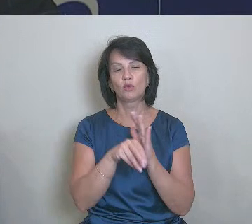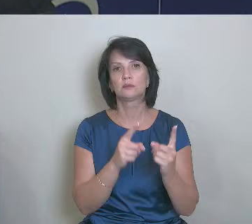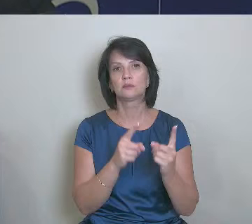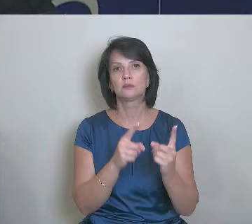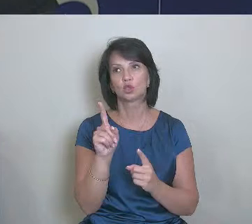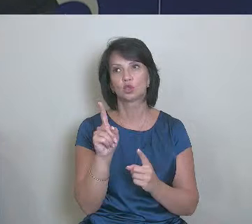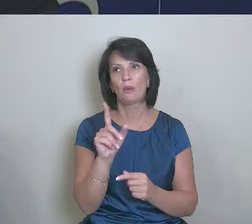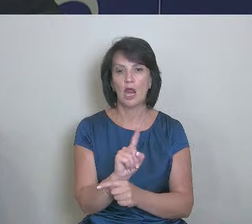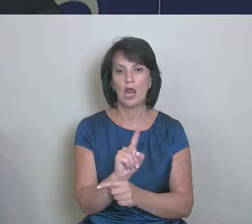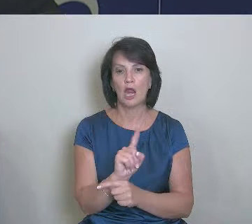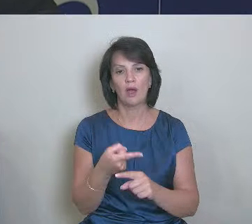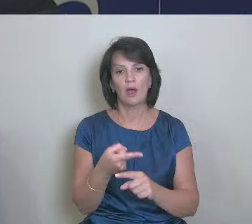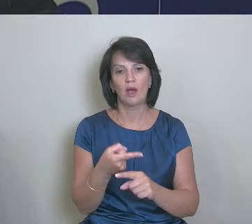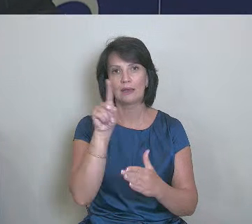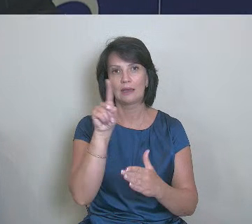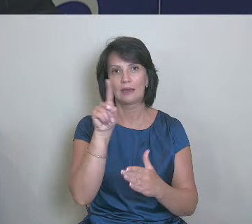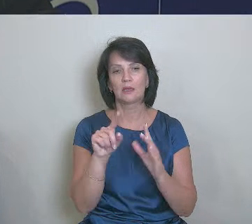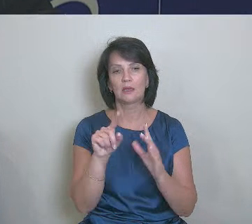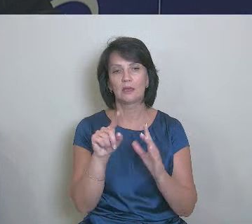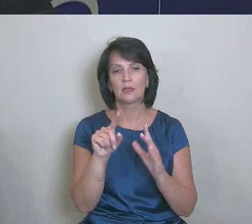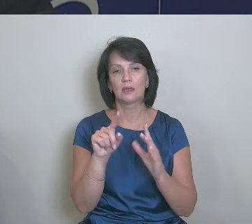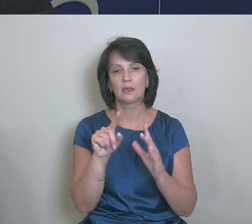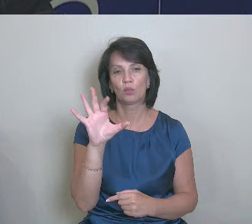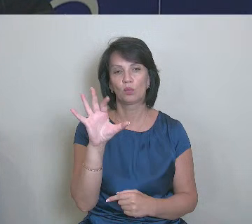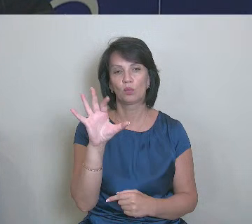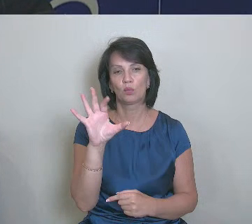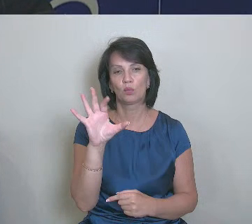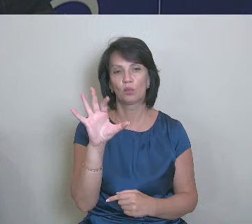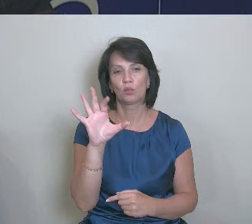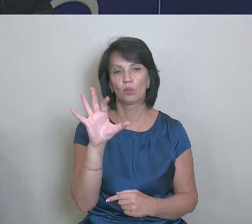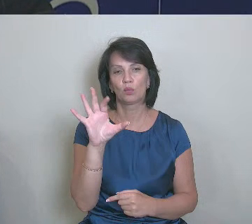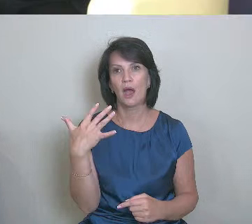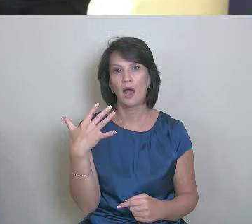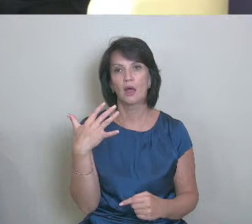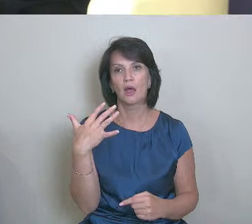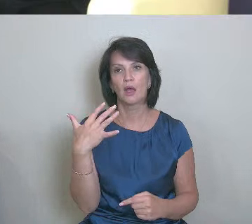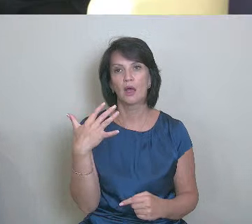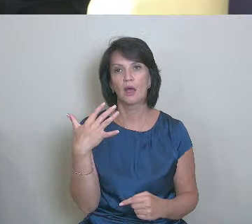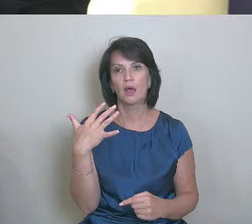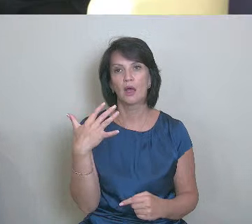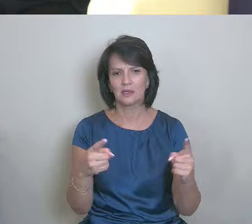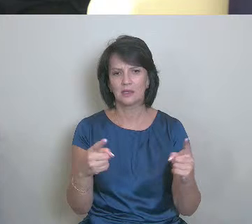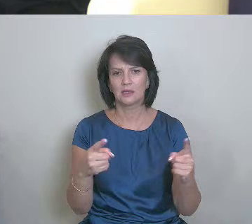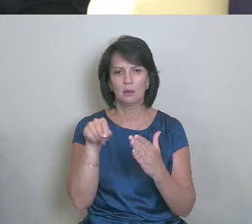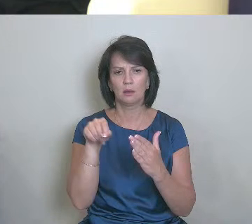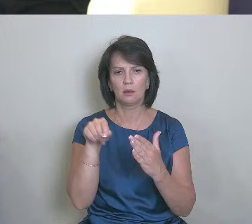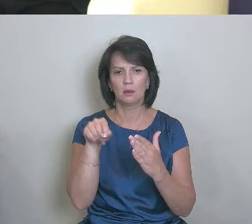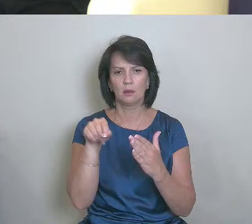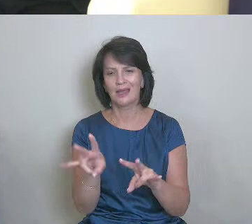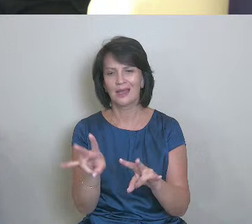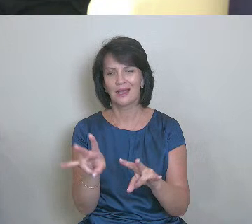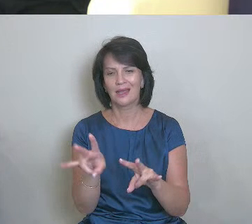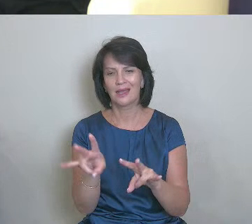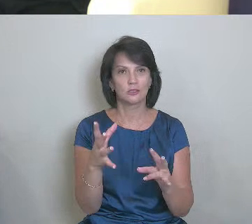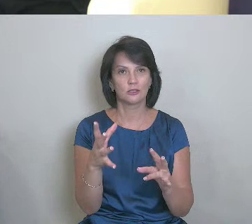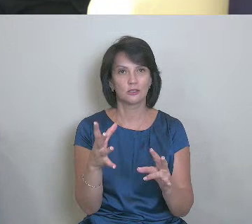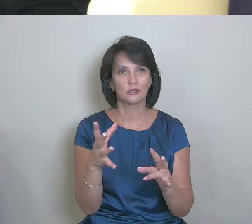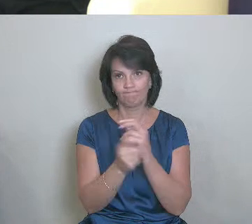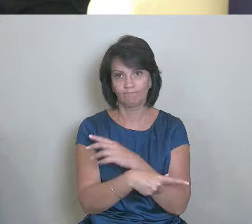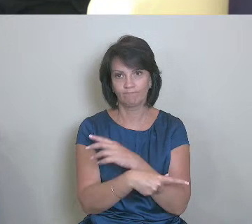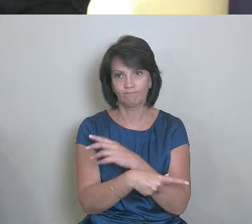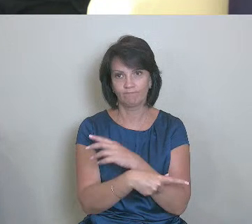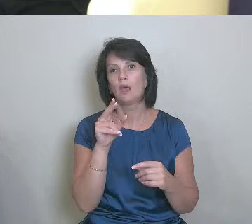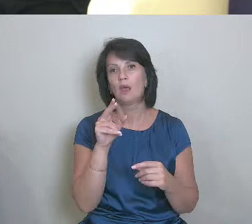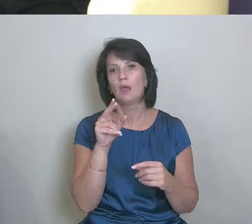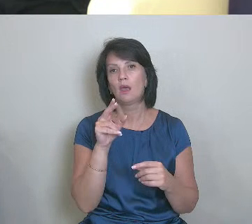Indeed, we need to introduce amendments further to govern these issues. There are a lot of organizational things